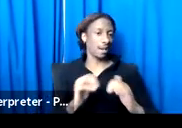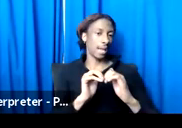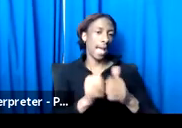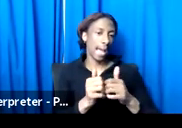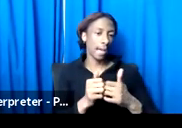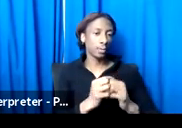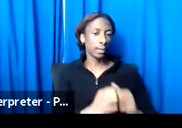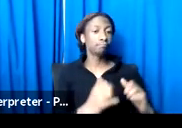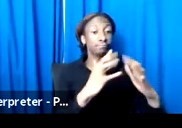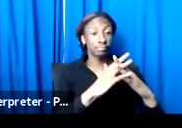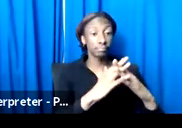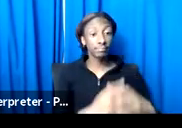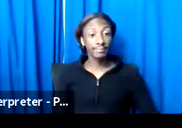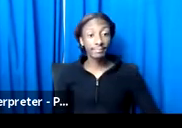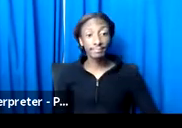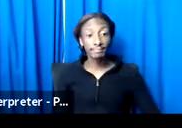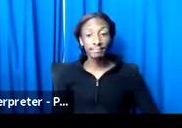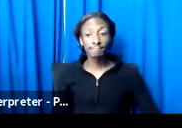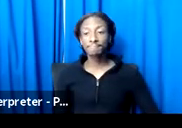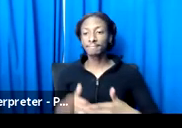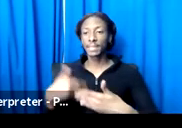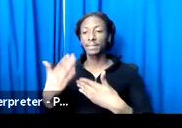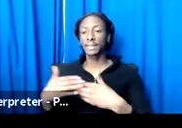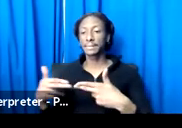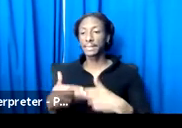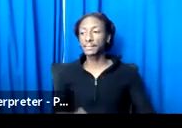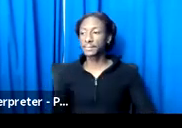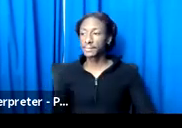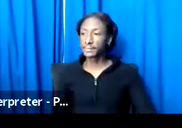your community. Next slide.